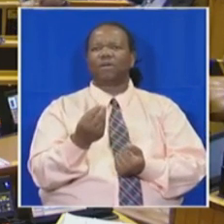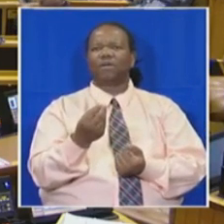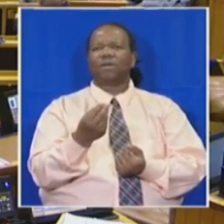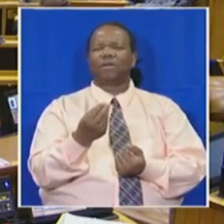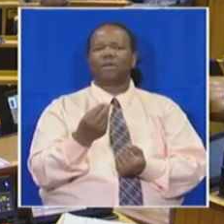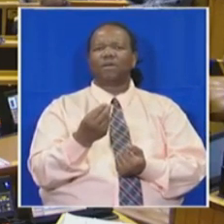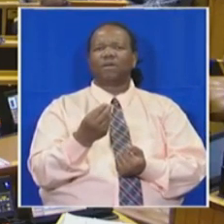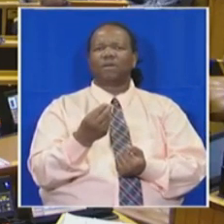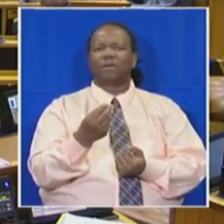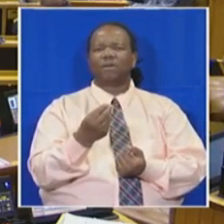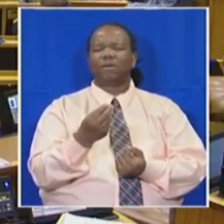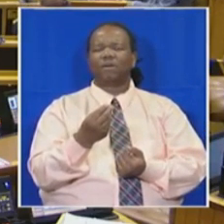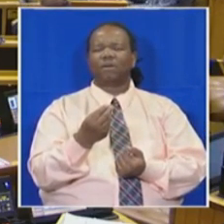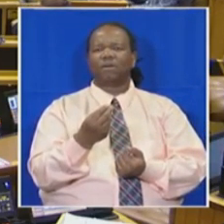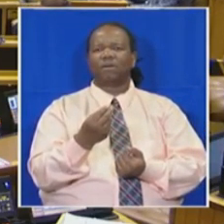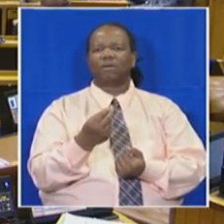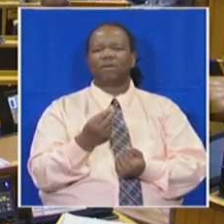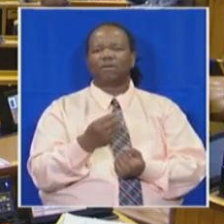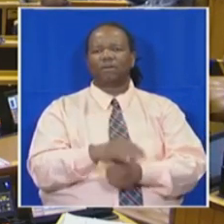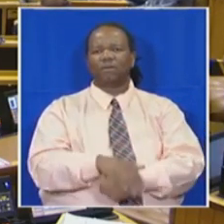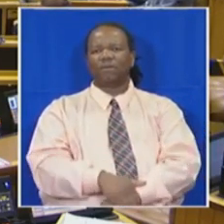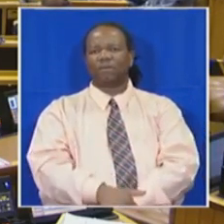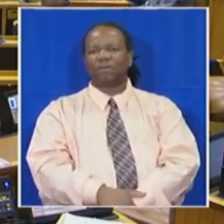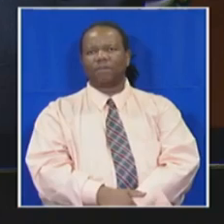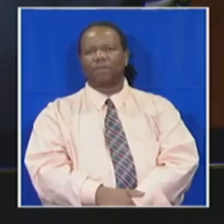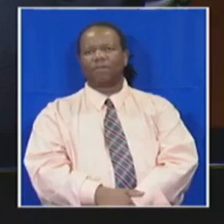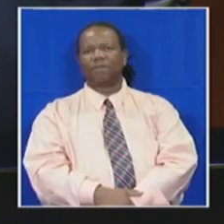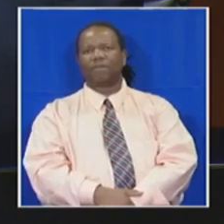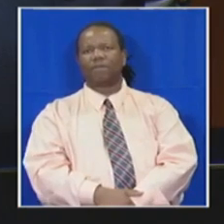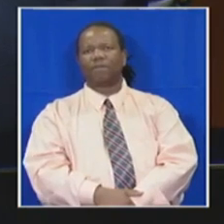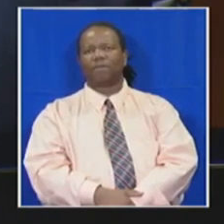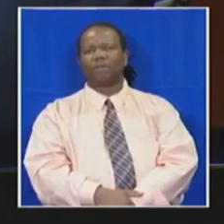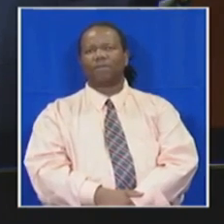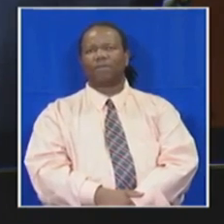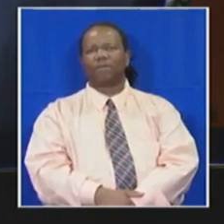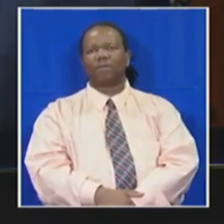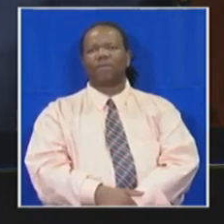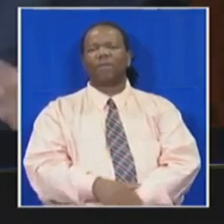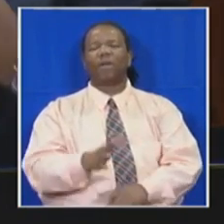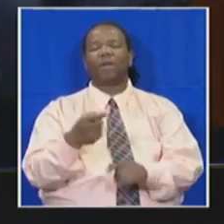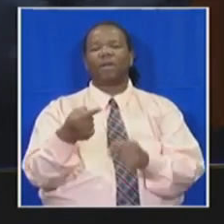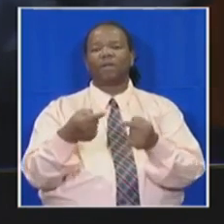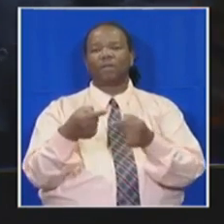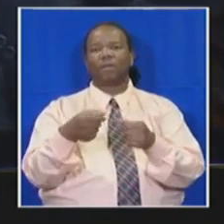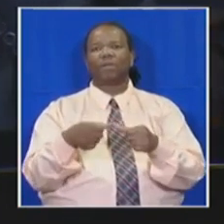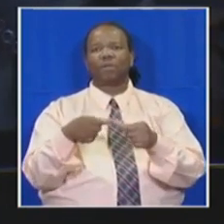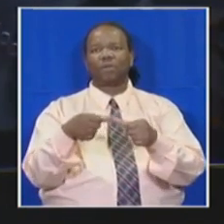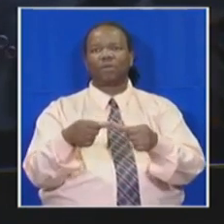member, she is not prepared to take a question. Can you continue the debate?